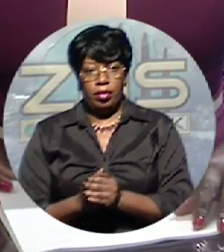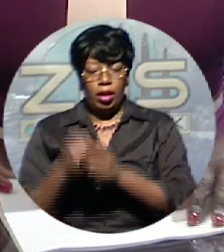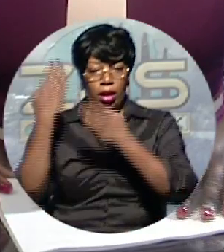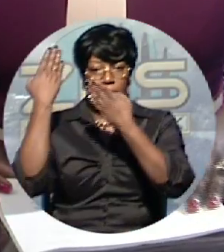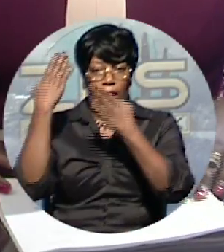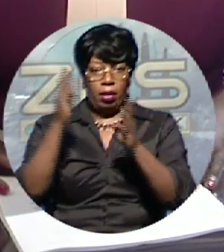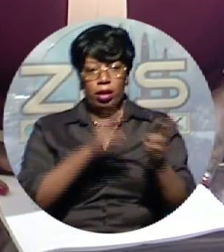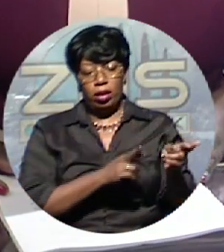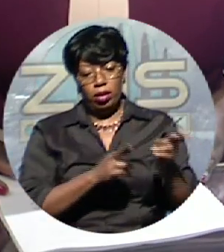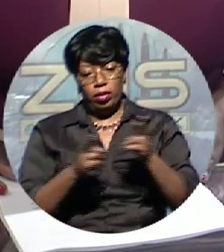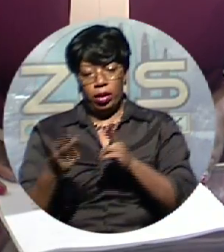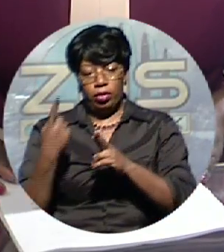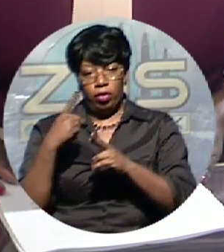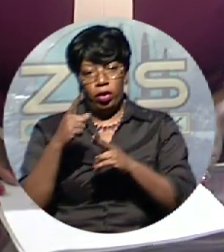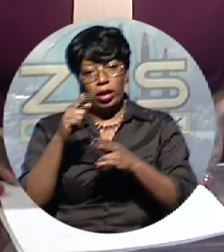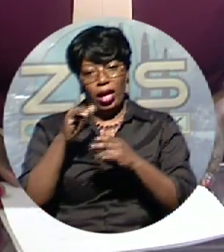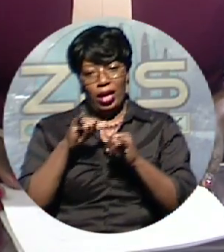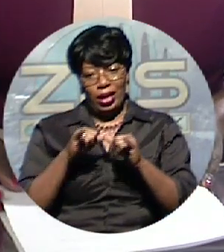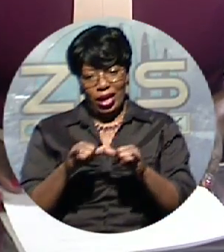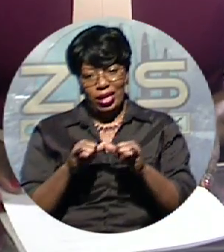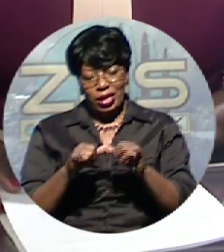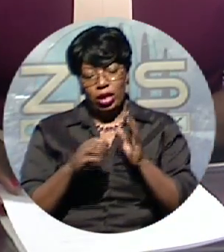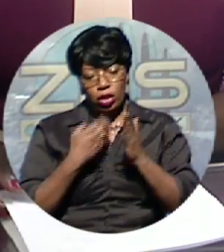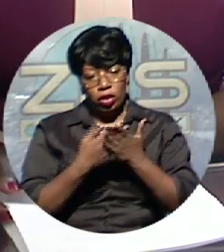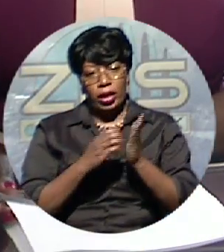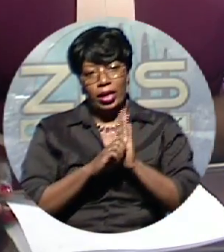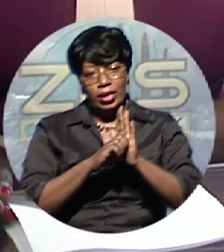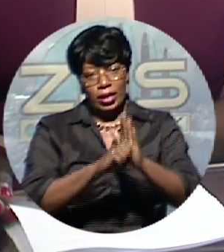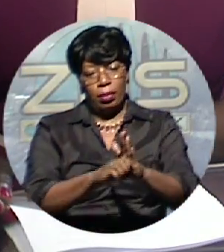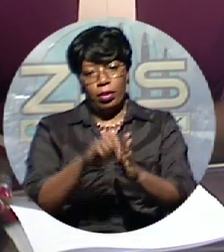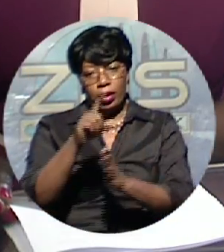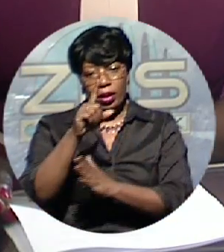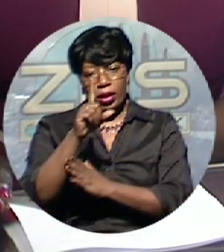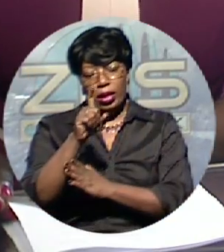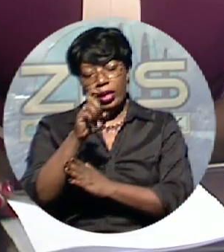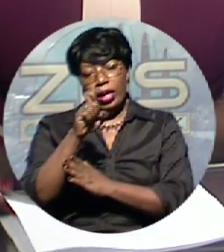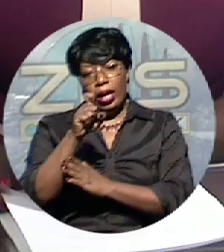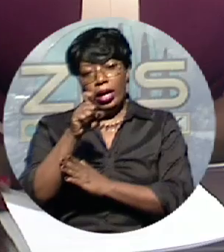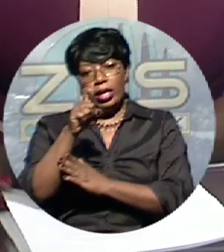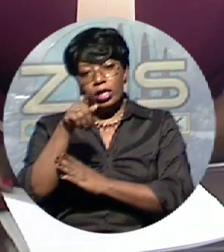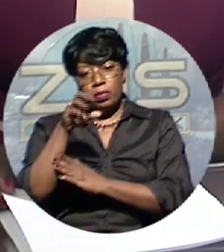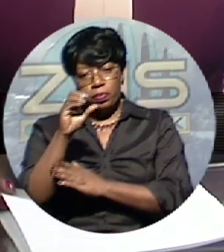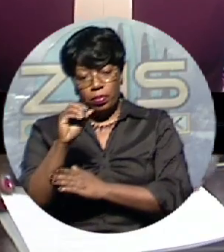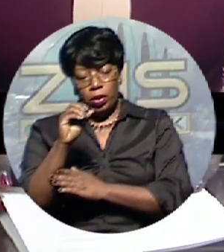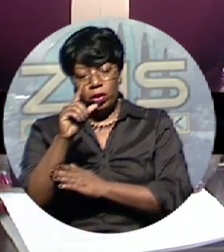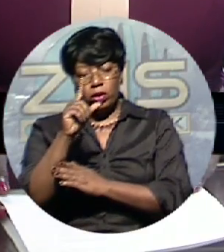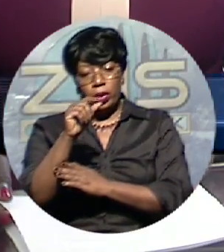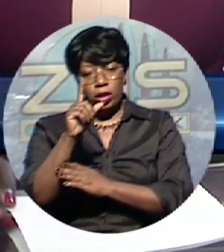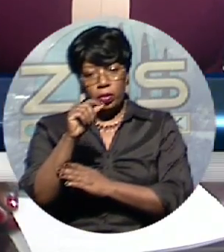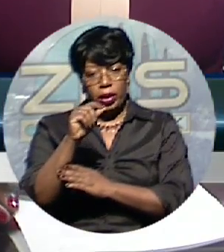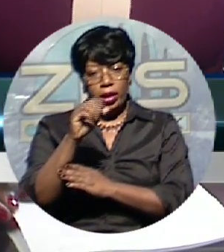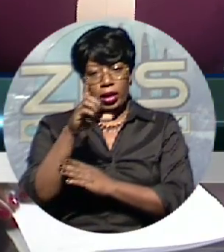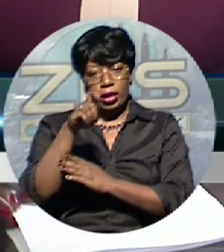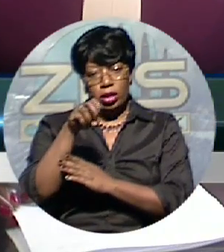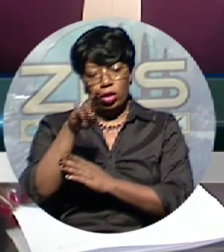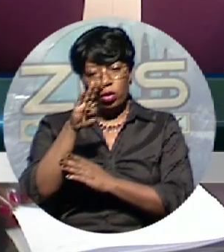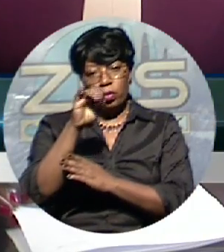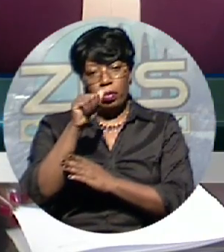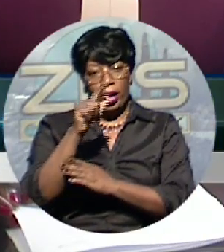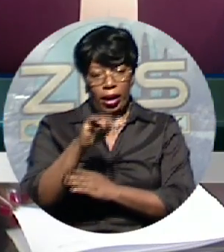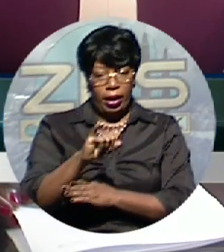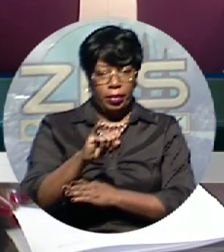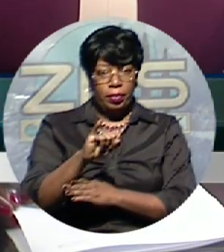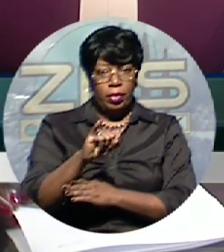The Bahamas preparing to make a lasting impression at Expo 2020 in Dubai. Good evening, everyone. I'm Kishla Adderley. And good evening, Bahamas. I'm